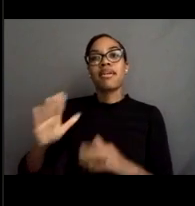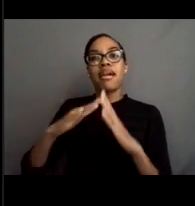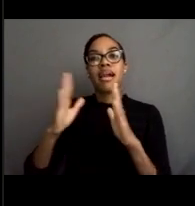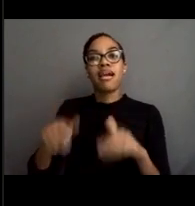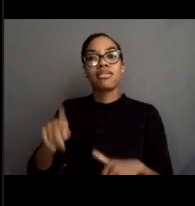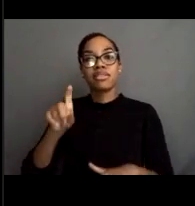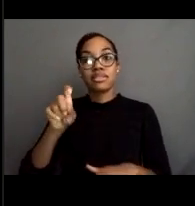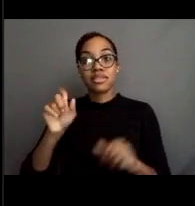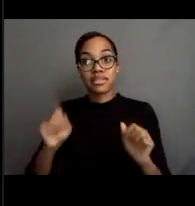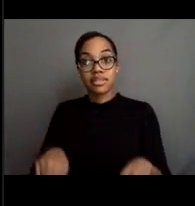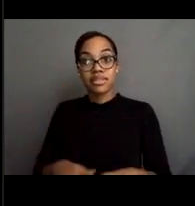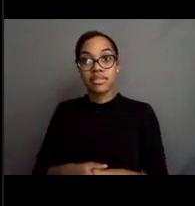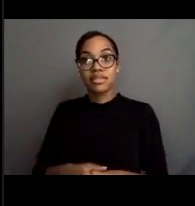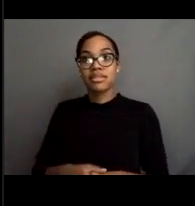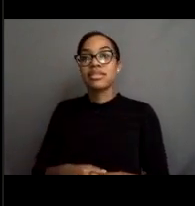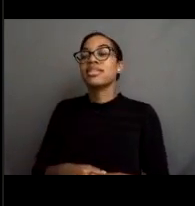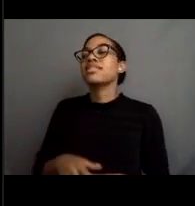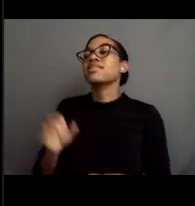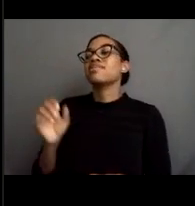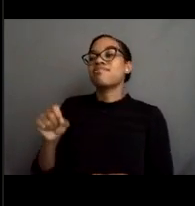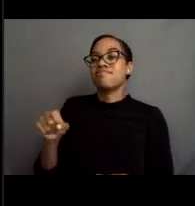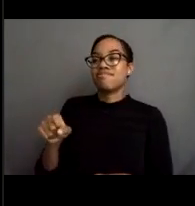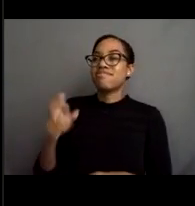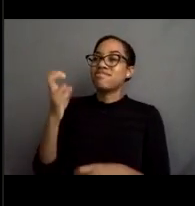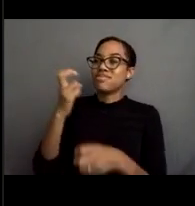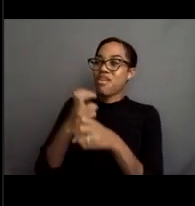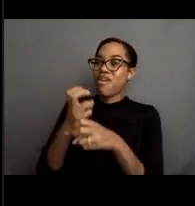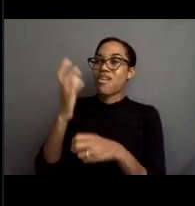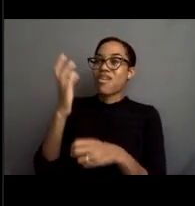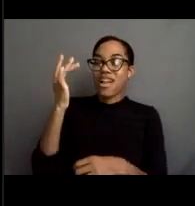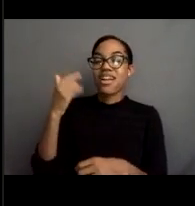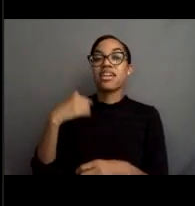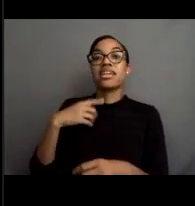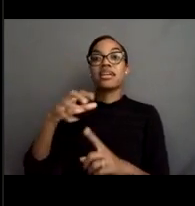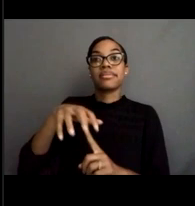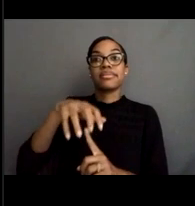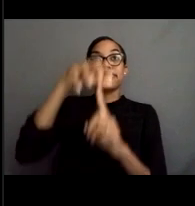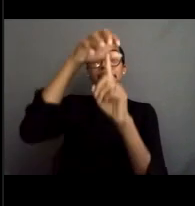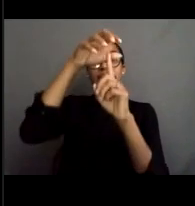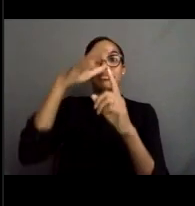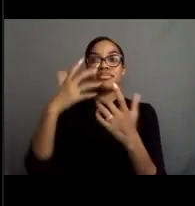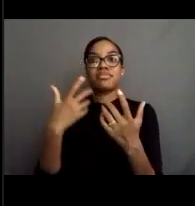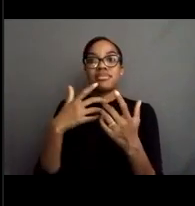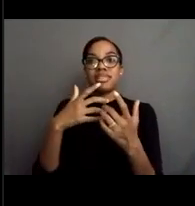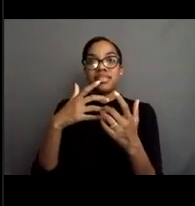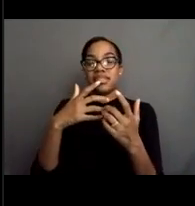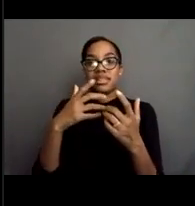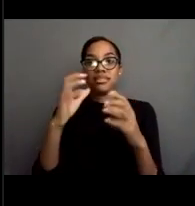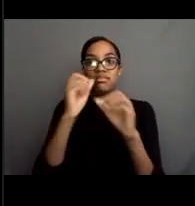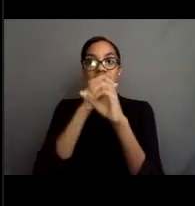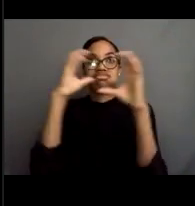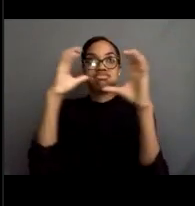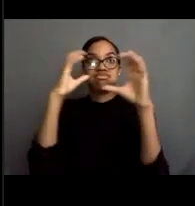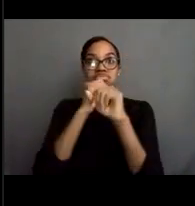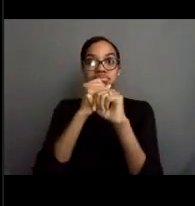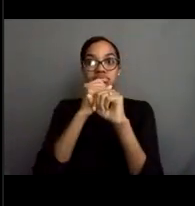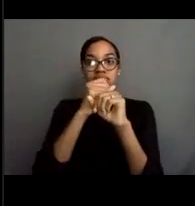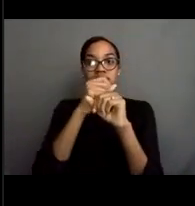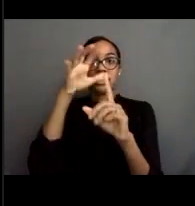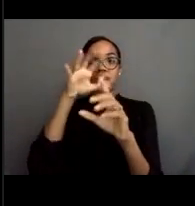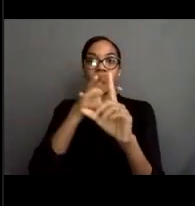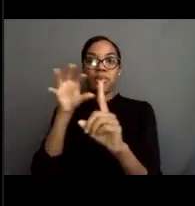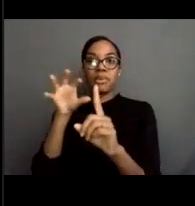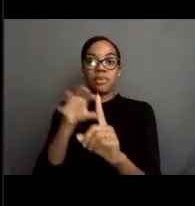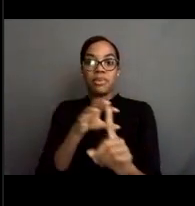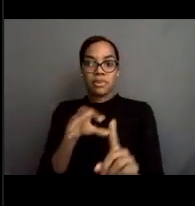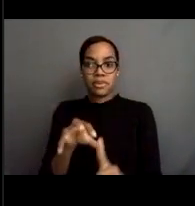So the trick is trying to get the weather balloon back, or trying to get the information from the weather balloon. You can blow up a balloon with helium or